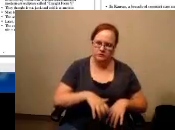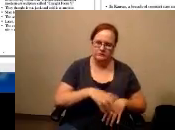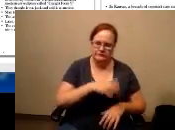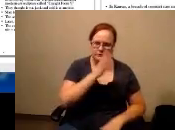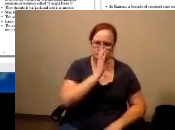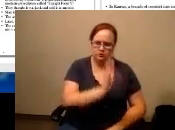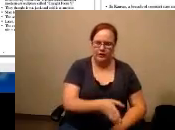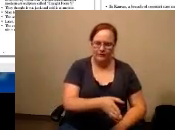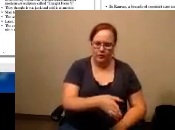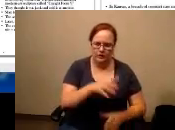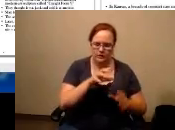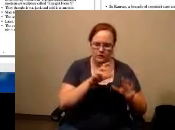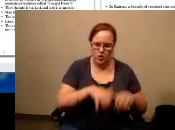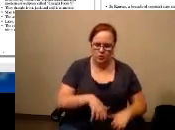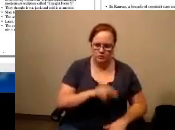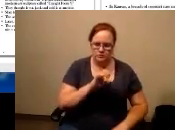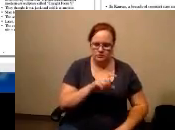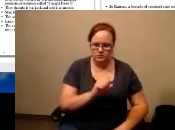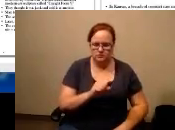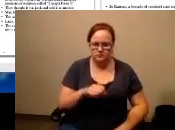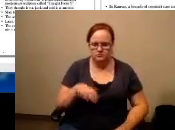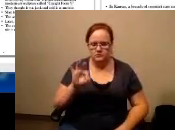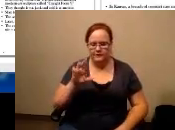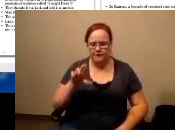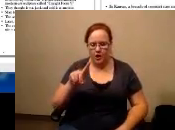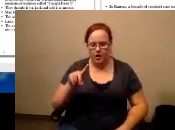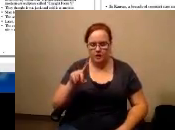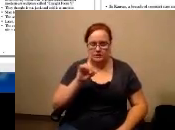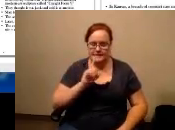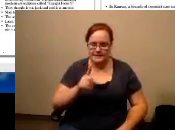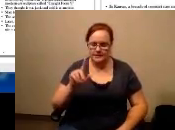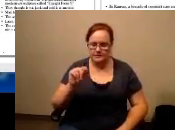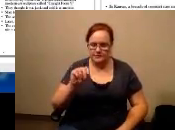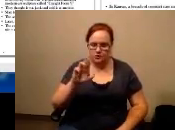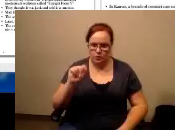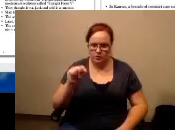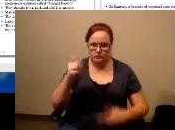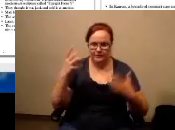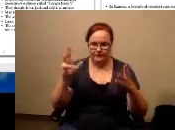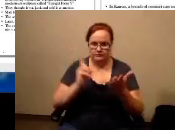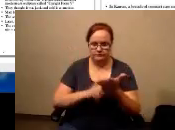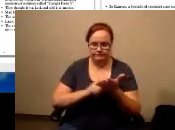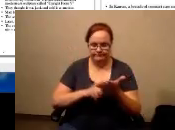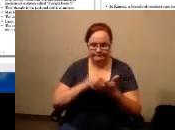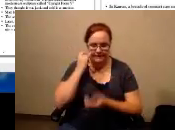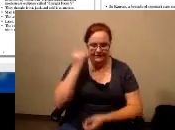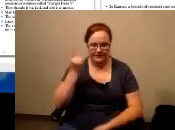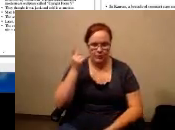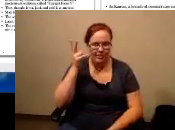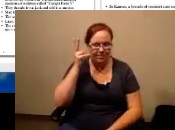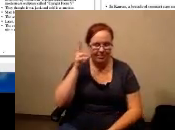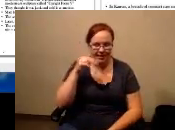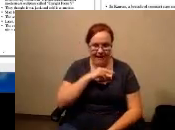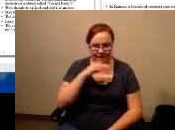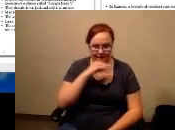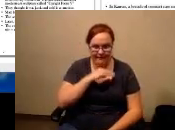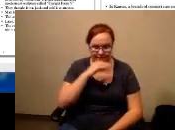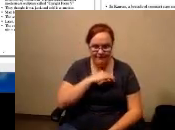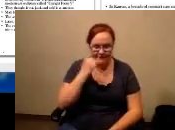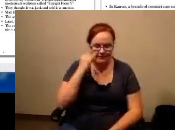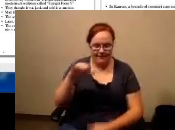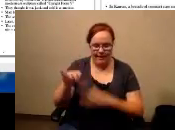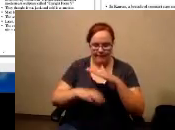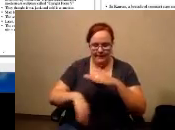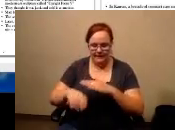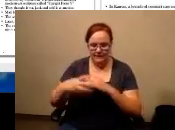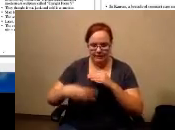notes. Fraud is a tort we've talked about. If someone commits fraud, if somebody lied to you about whether the basement leaked and you didn't